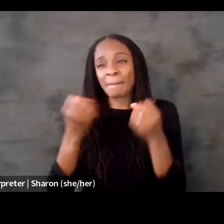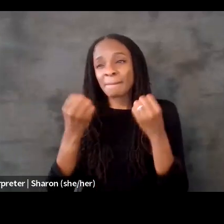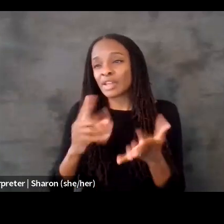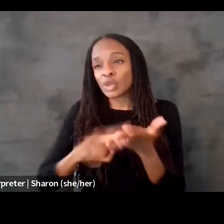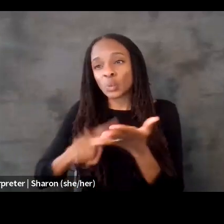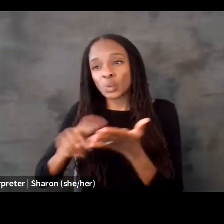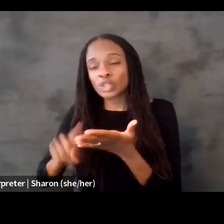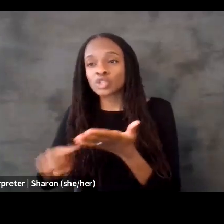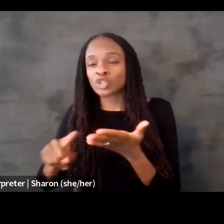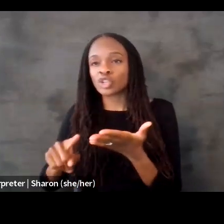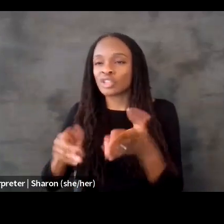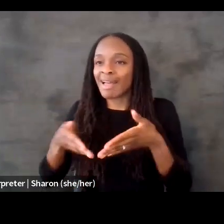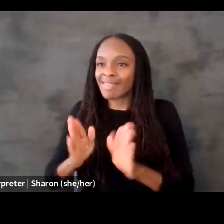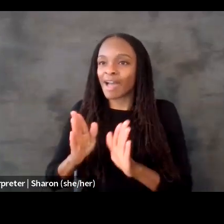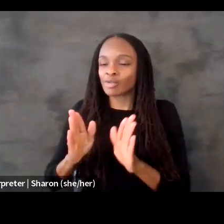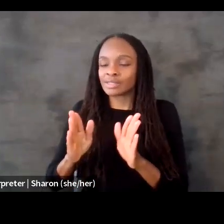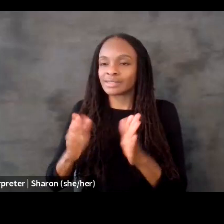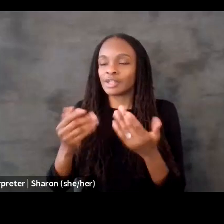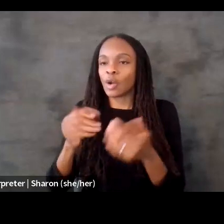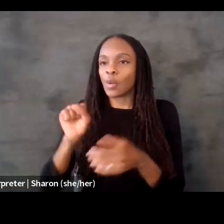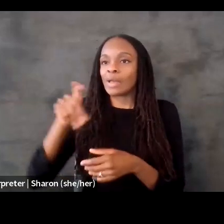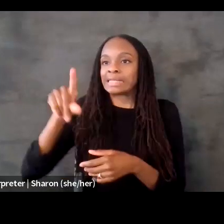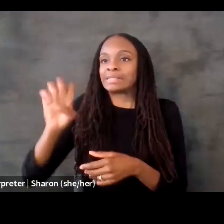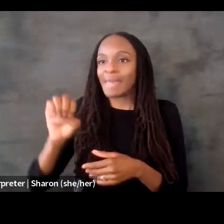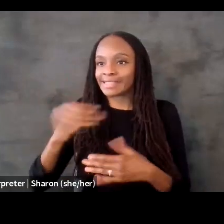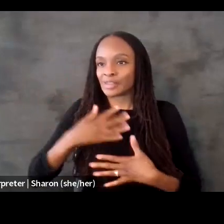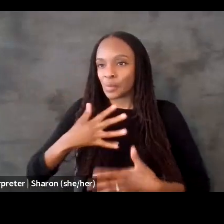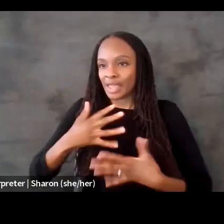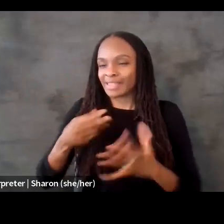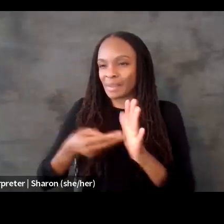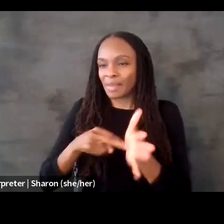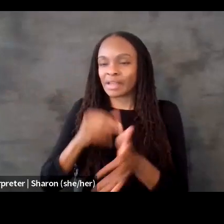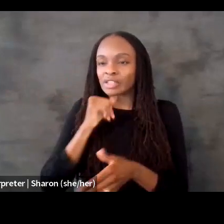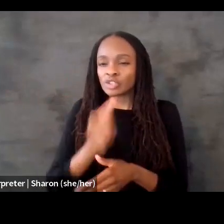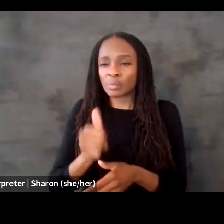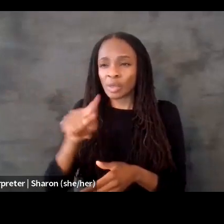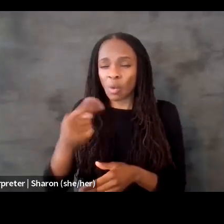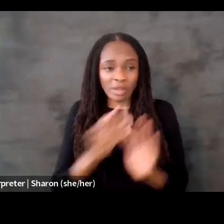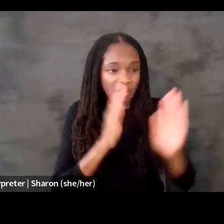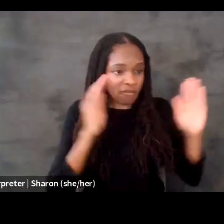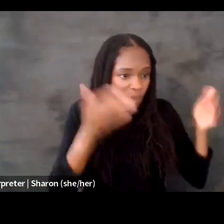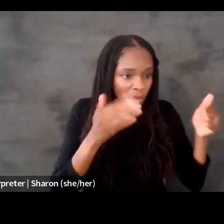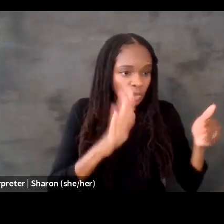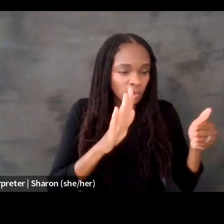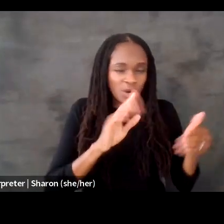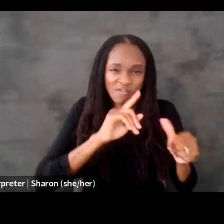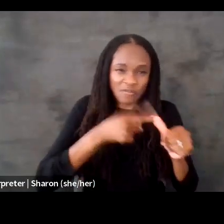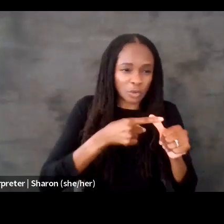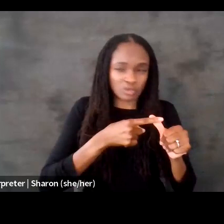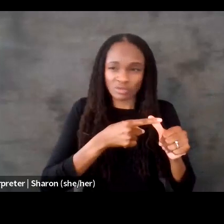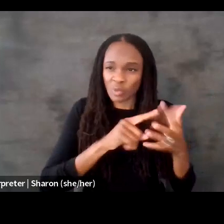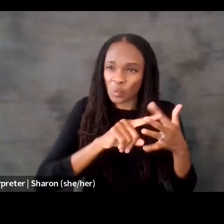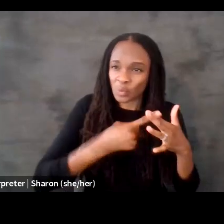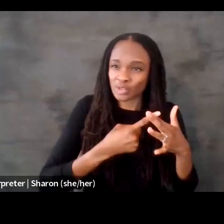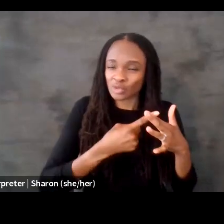objective space to breathe. And so what I mean by that is not being so focused on your original research question that you fail to let